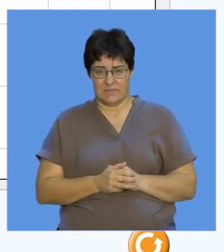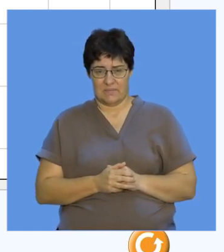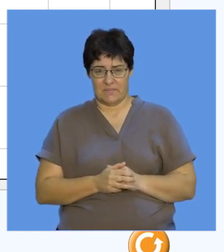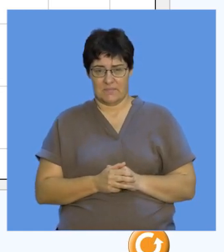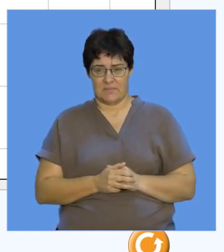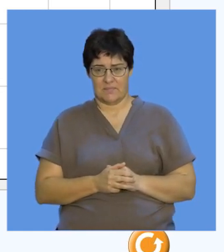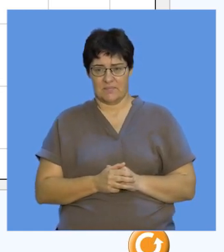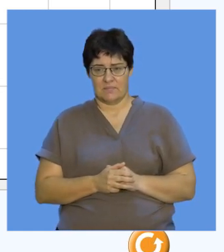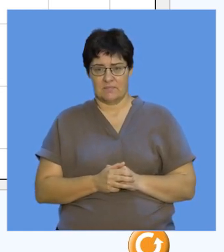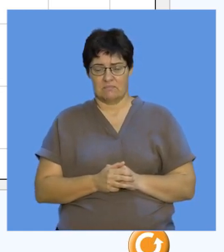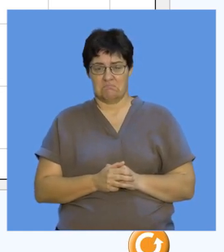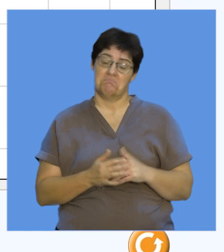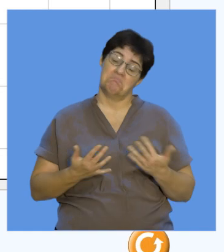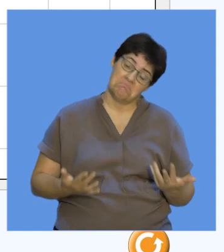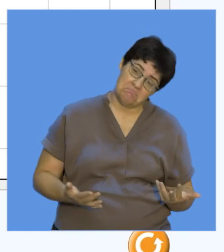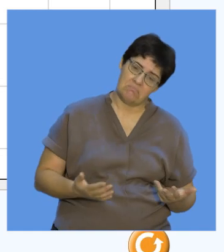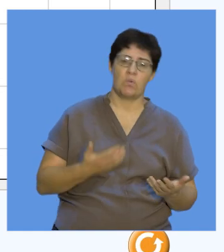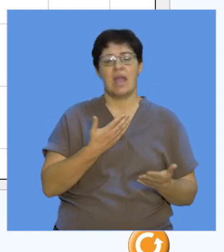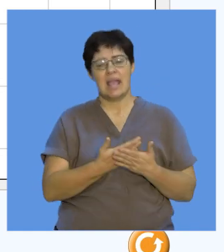do...